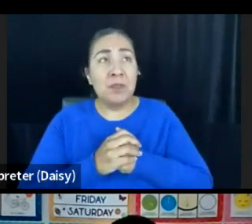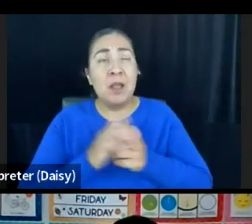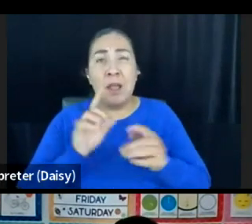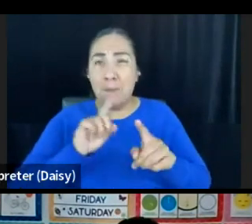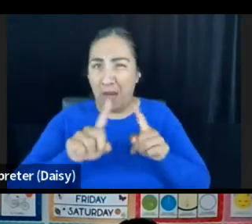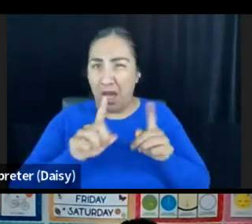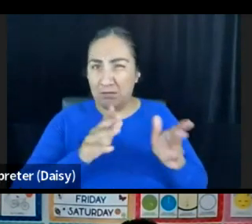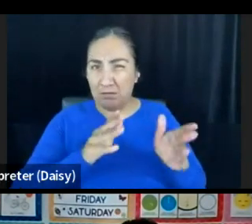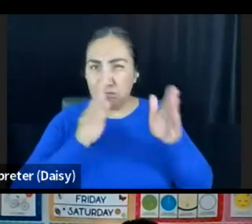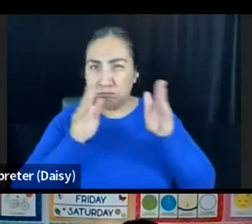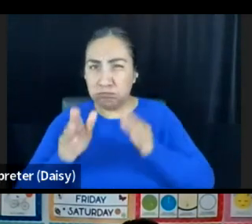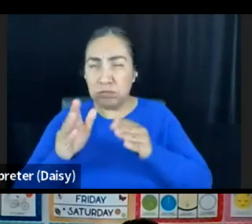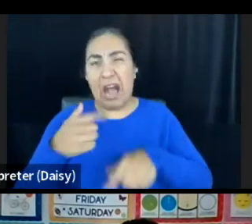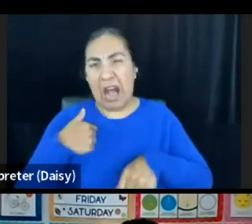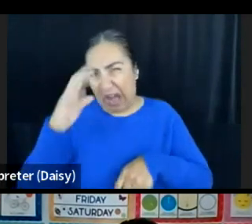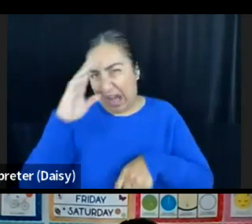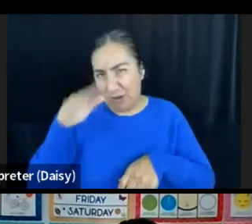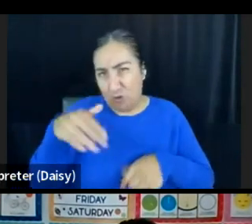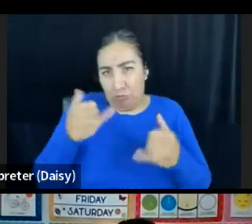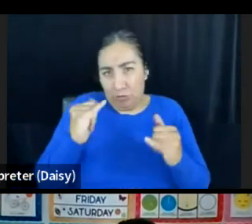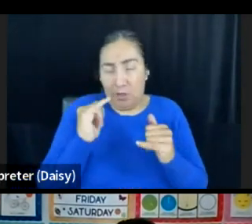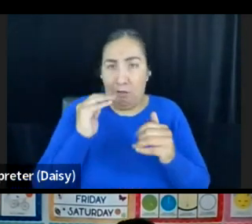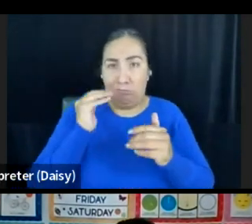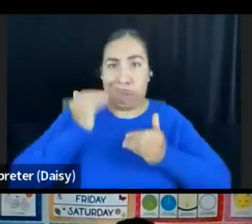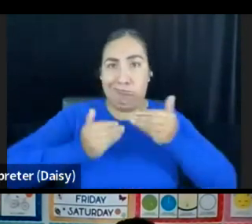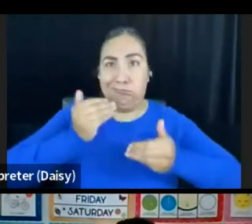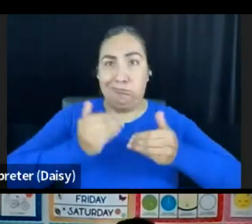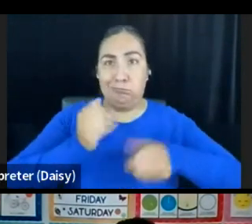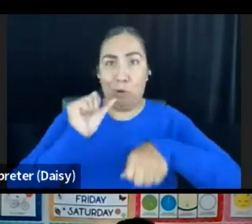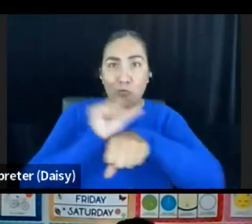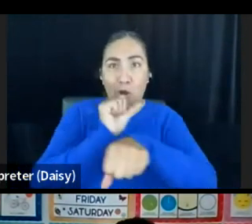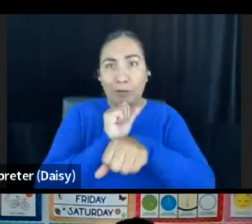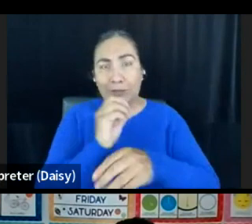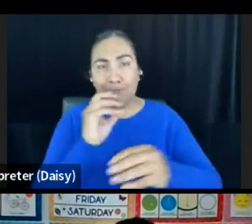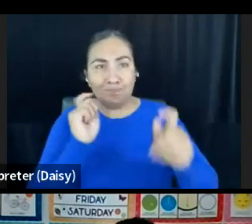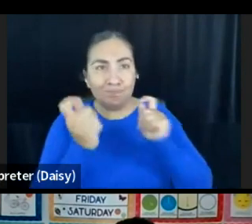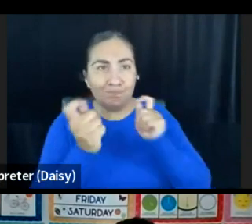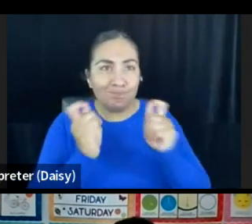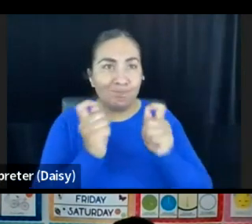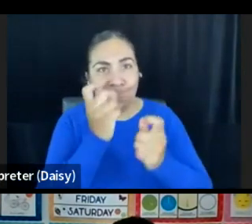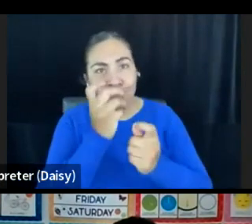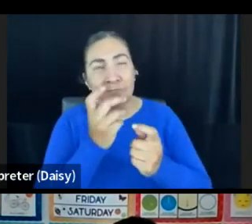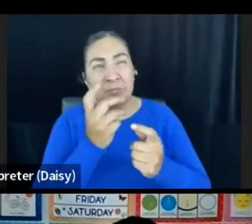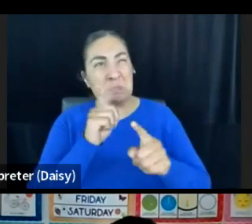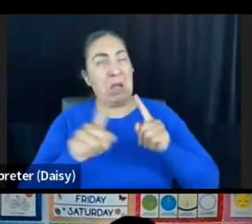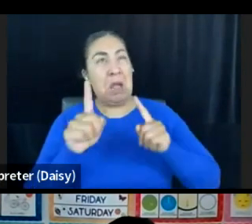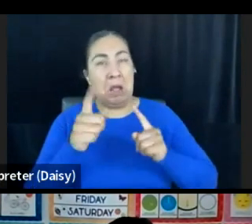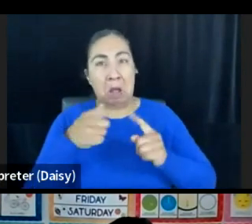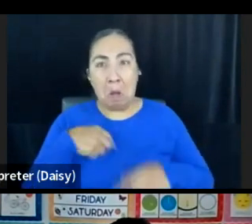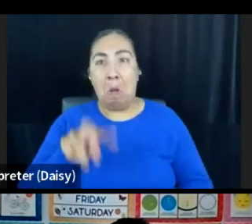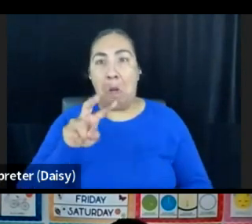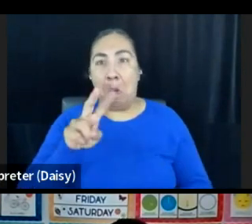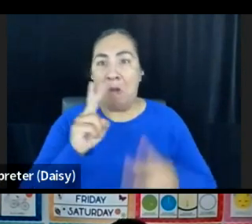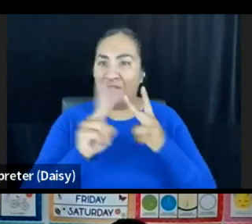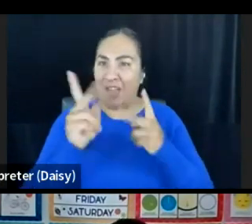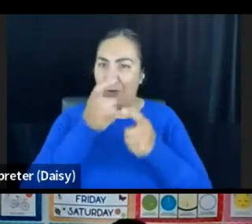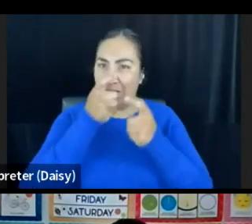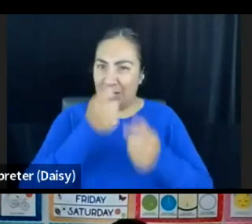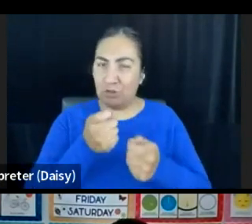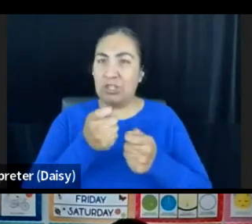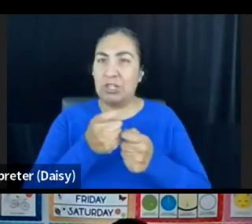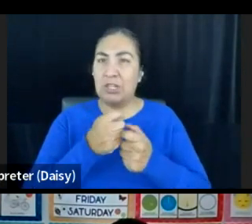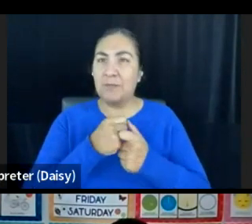And I know it's a work in progress, but it's really interesting that got thrown in there, because I